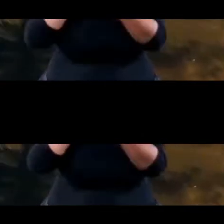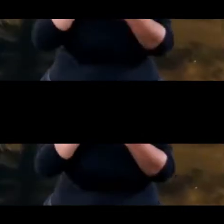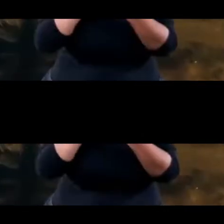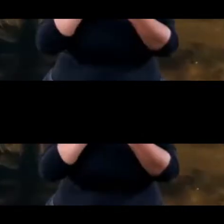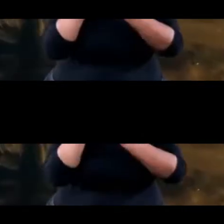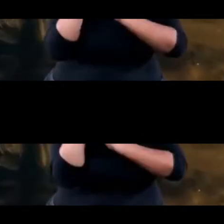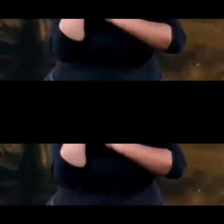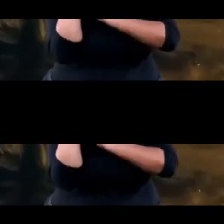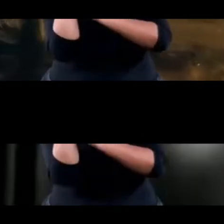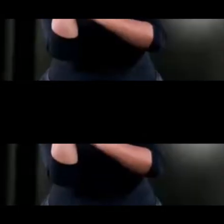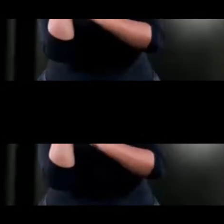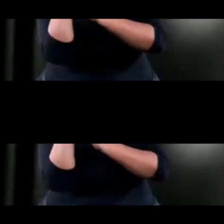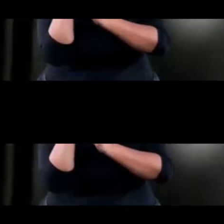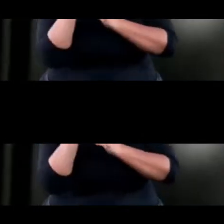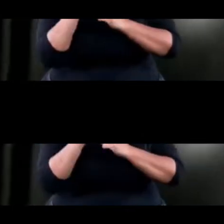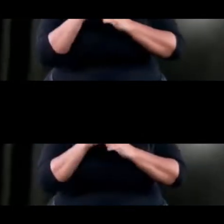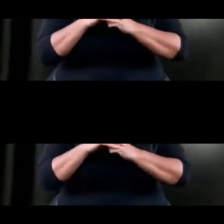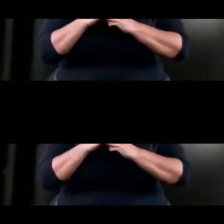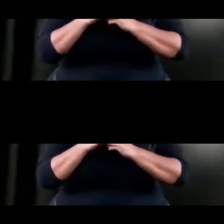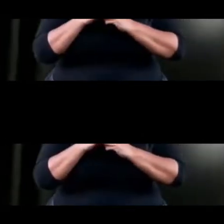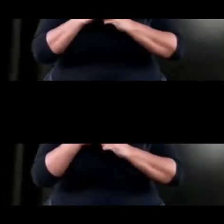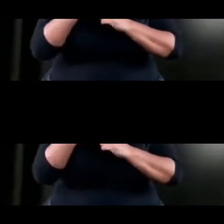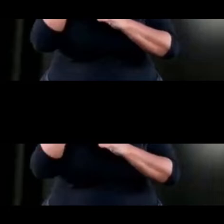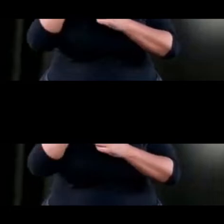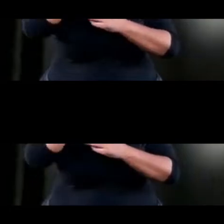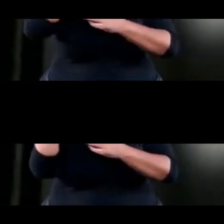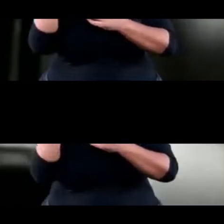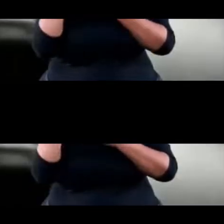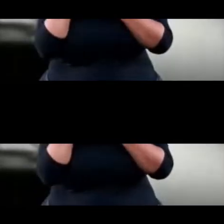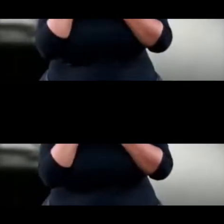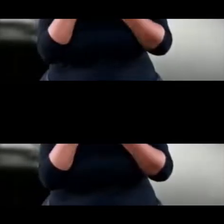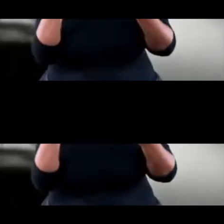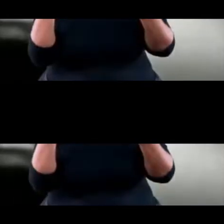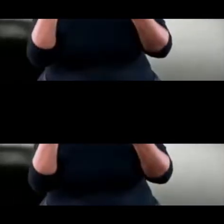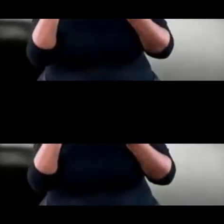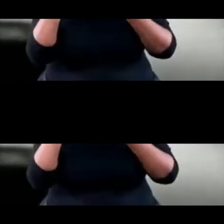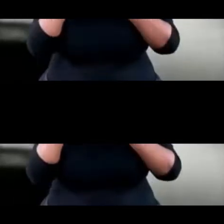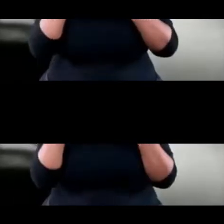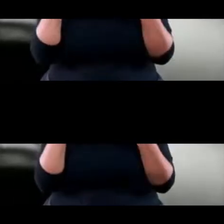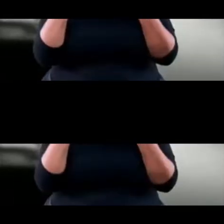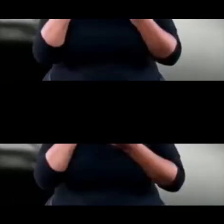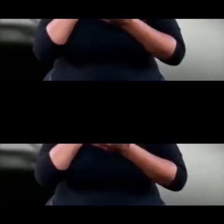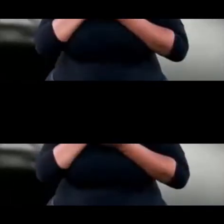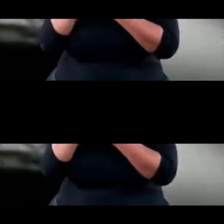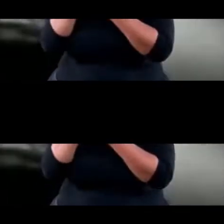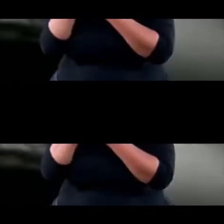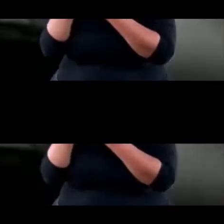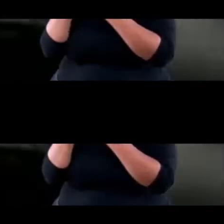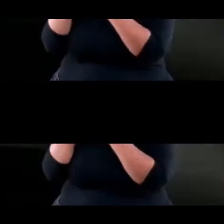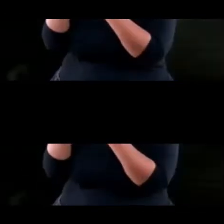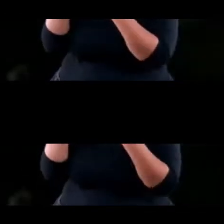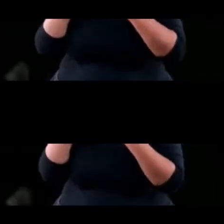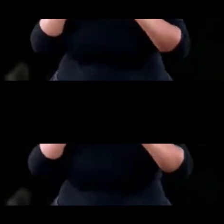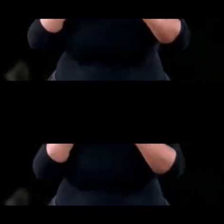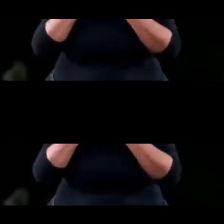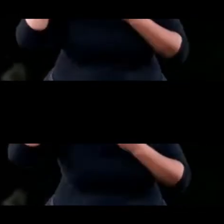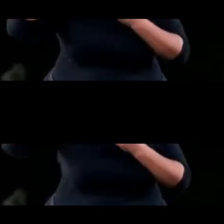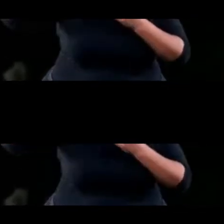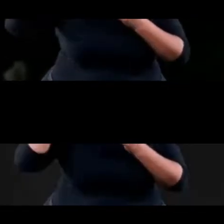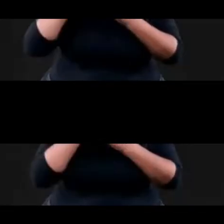their own clothing, soap, candles, and many other goods and products that their families